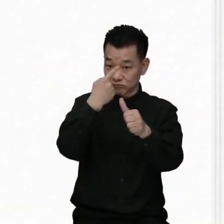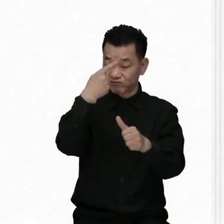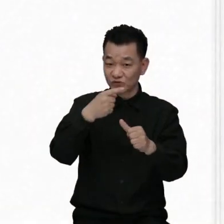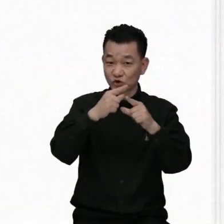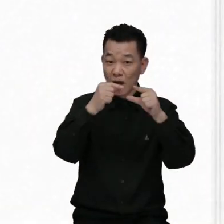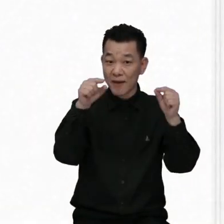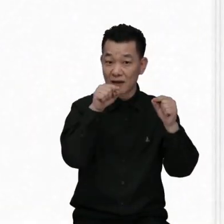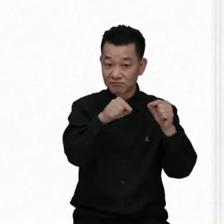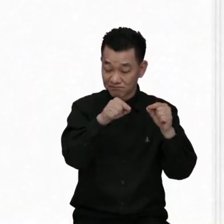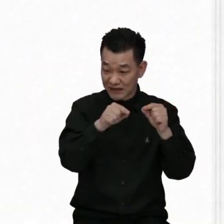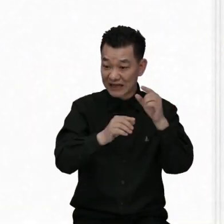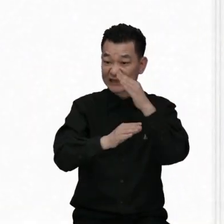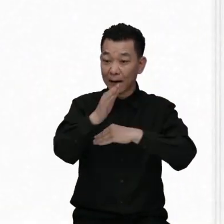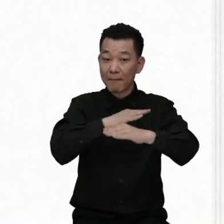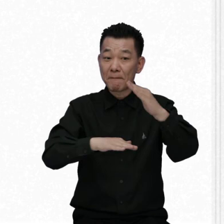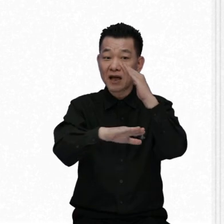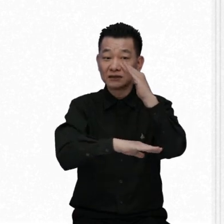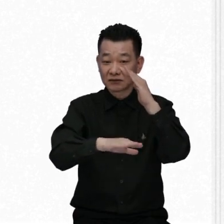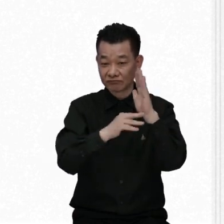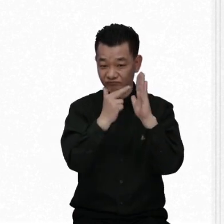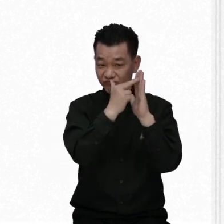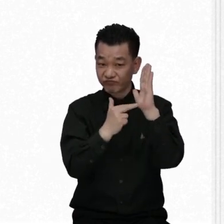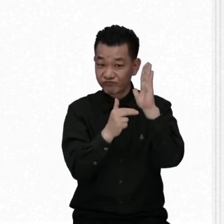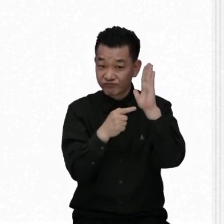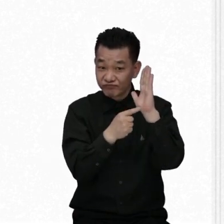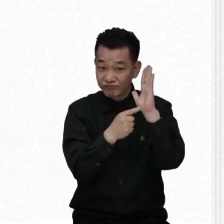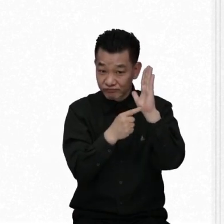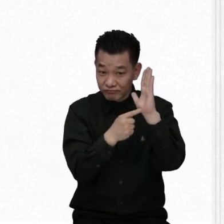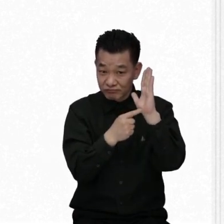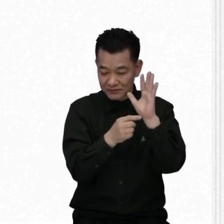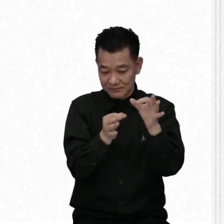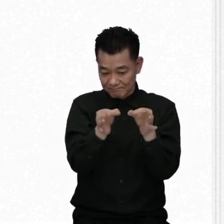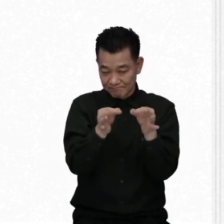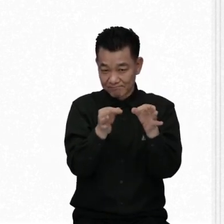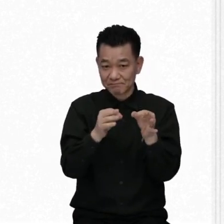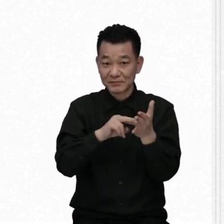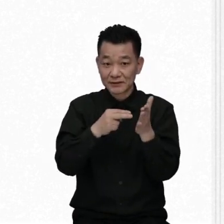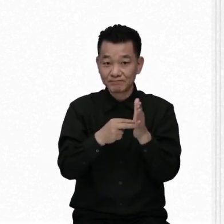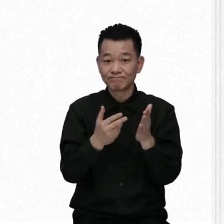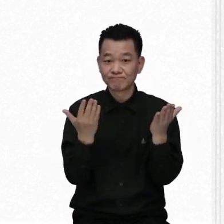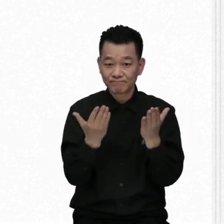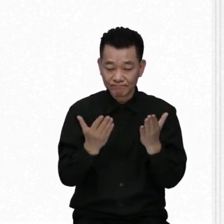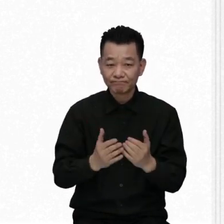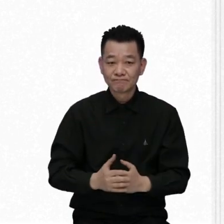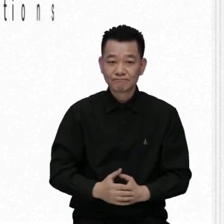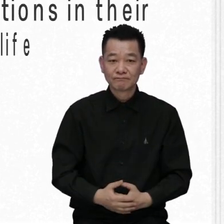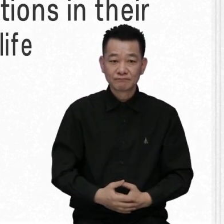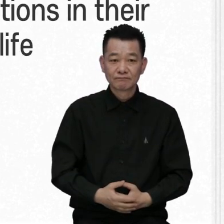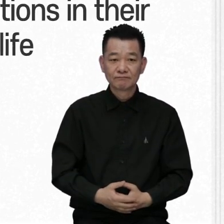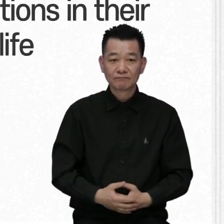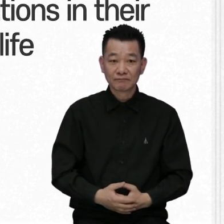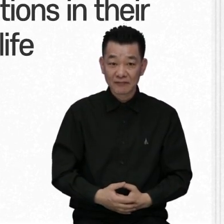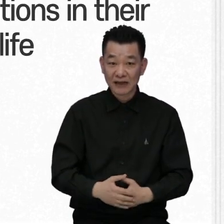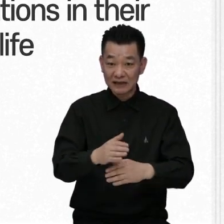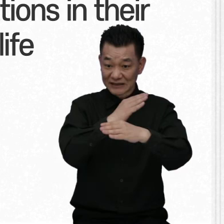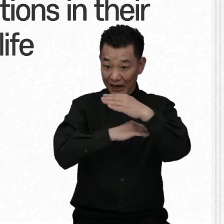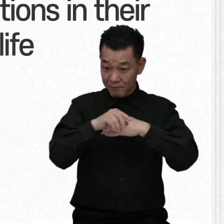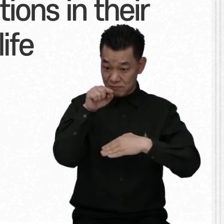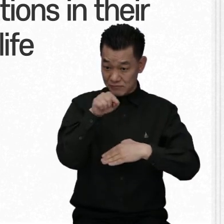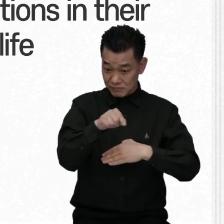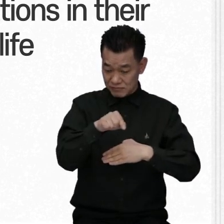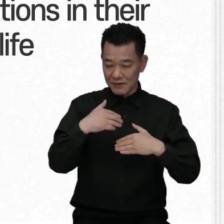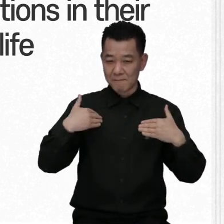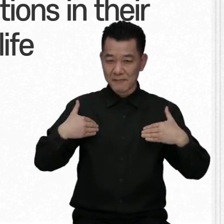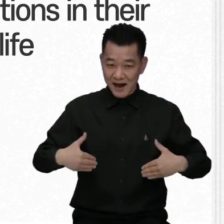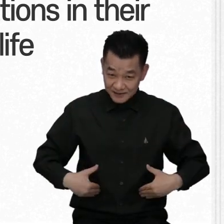First of all, in the case of Japan, the Basic Act for Persons with Disabilities defines a person with a disability as a